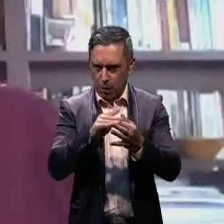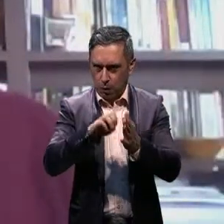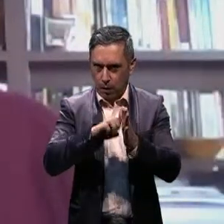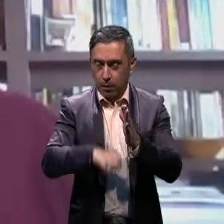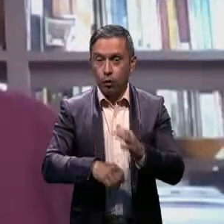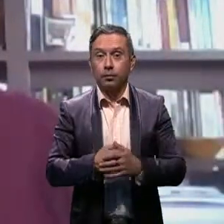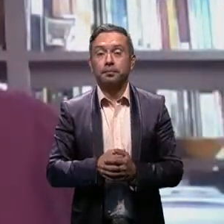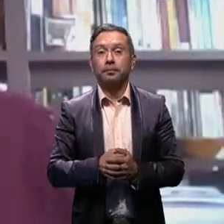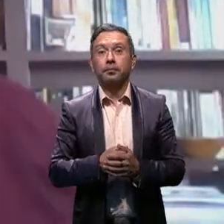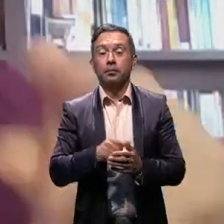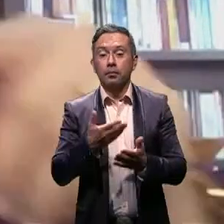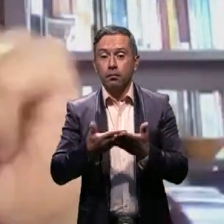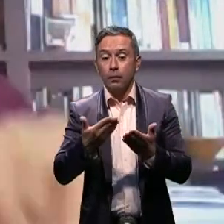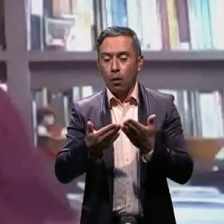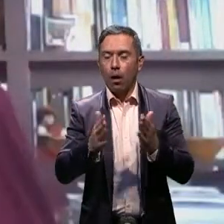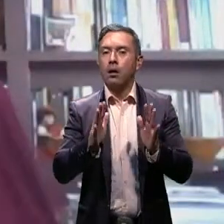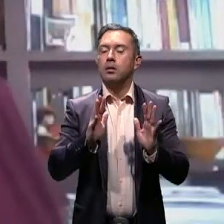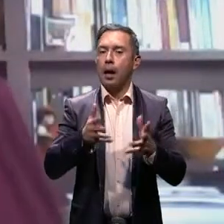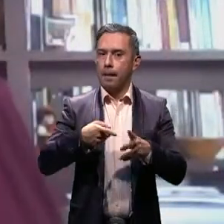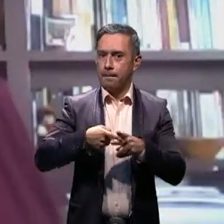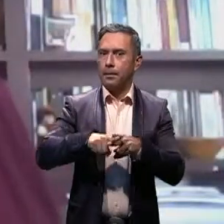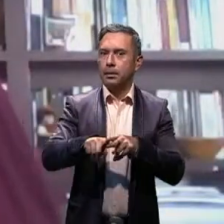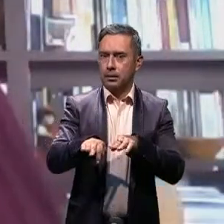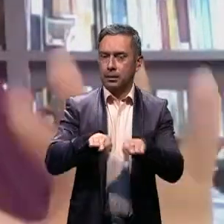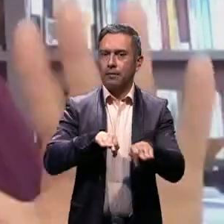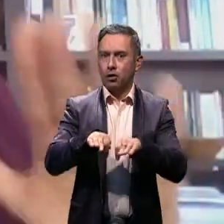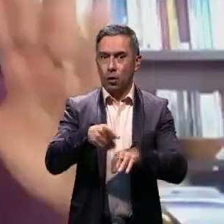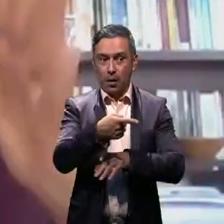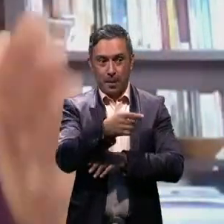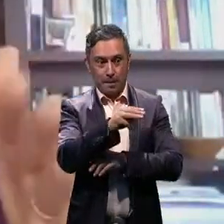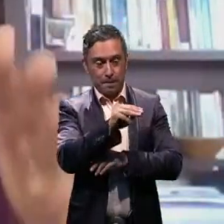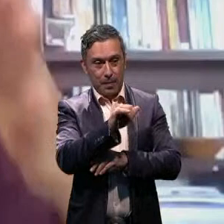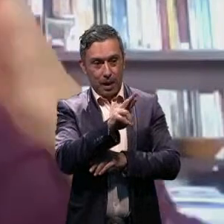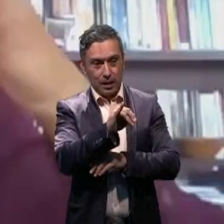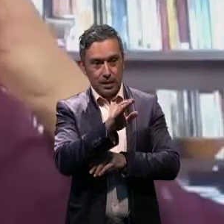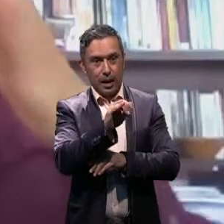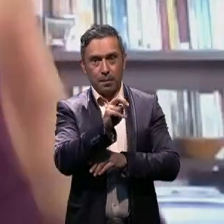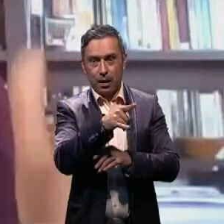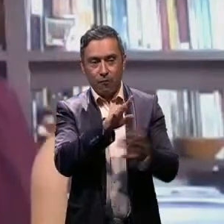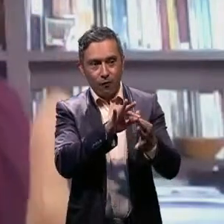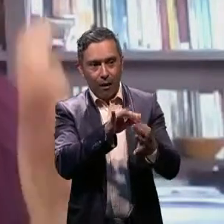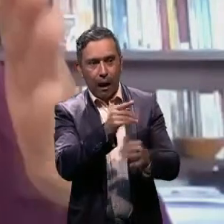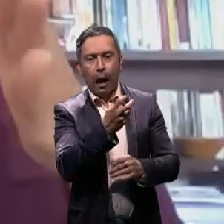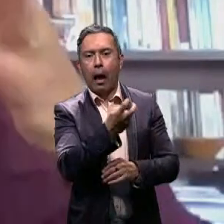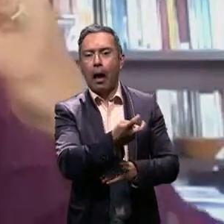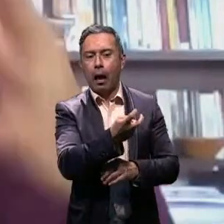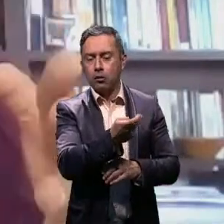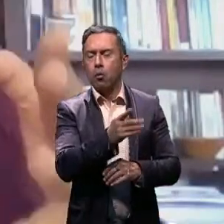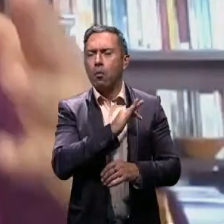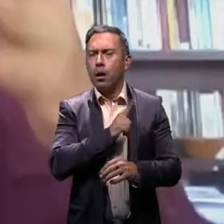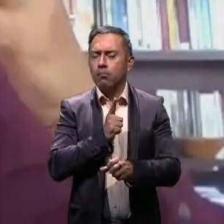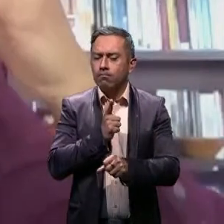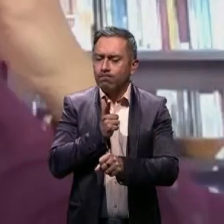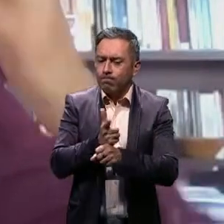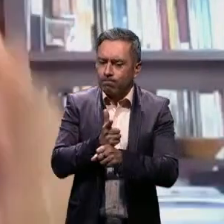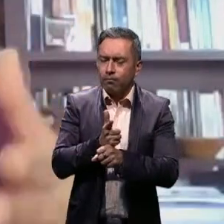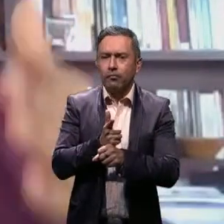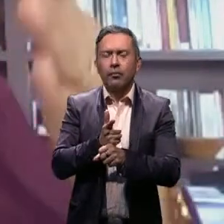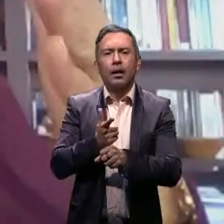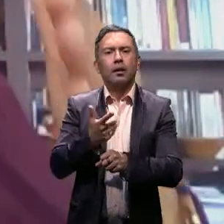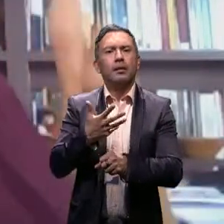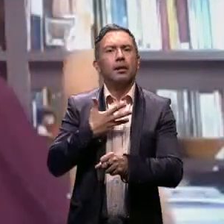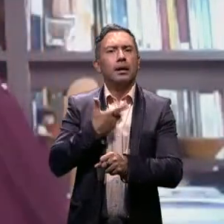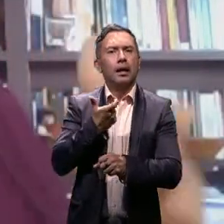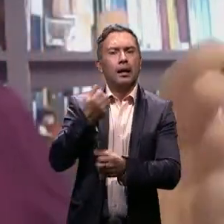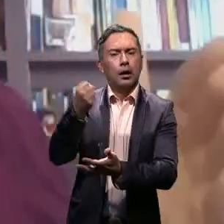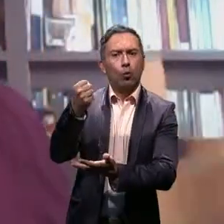to tell you, at INE, we are already working in what Mari Carmen was mentioning. I mean, the how to check and verify